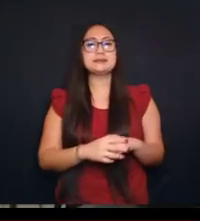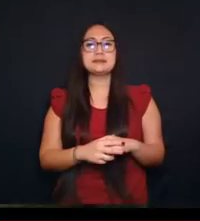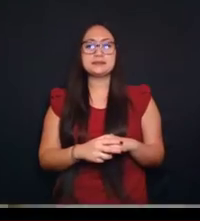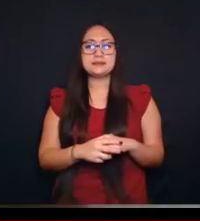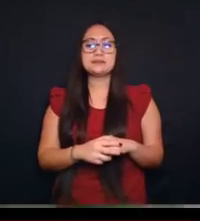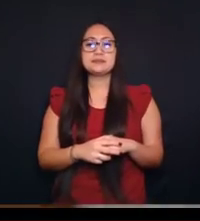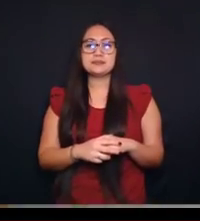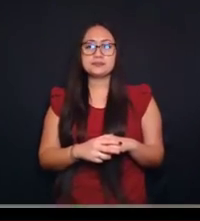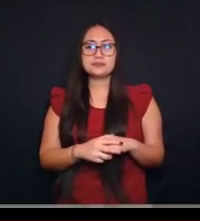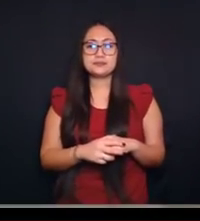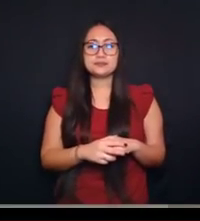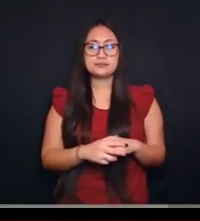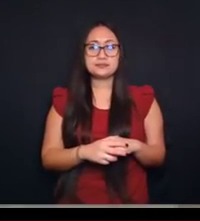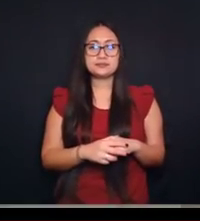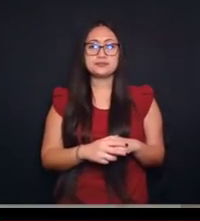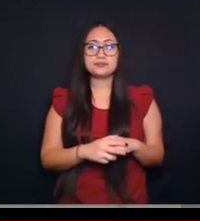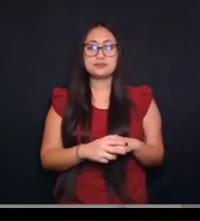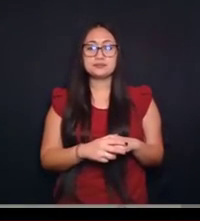Yeah.